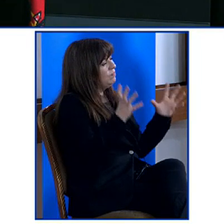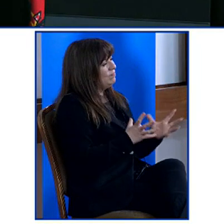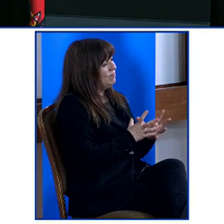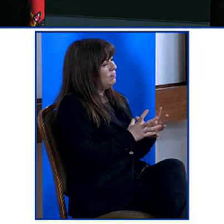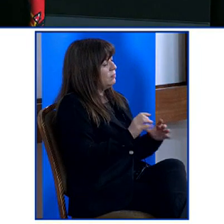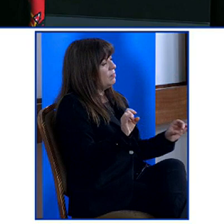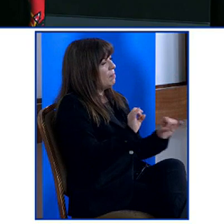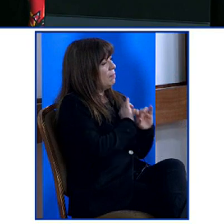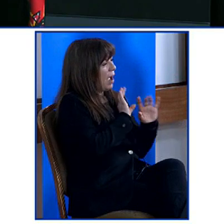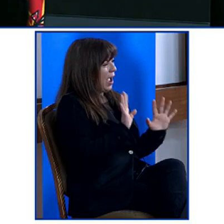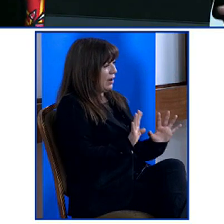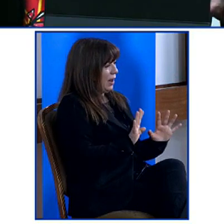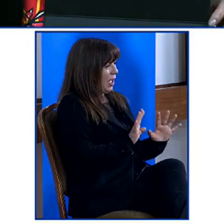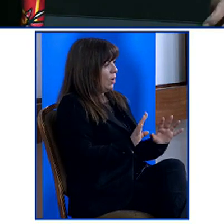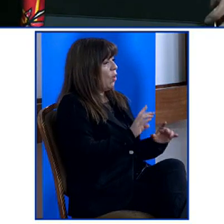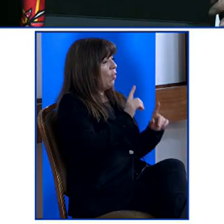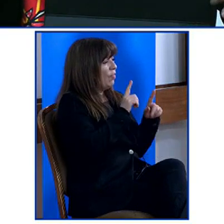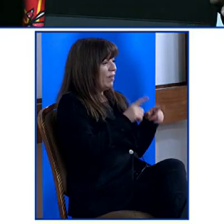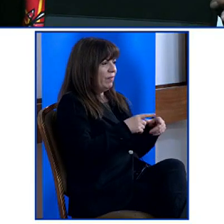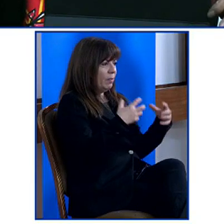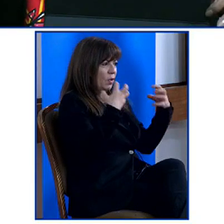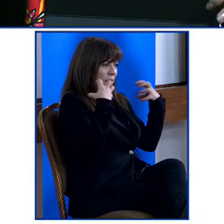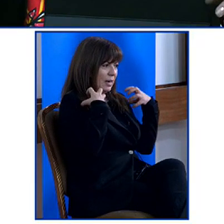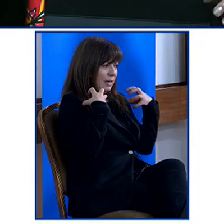after the health of our planet.